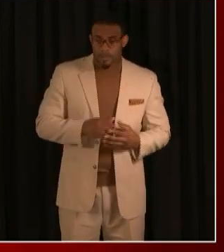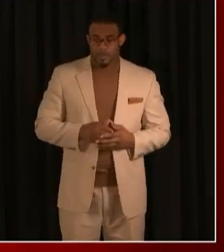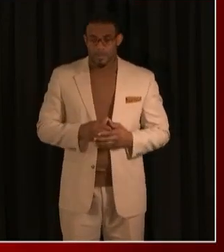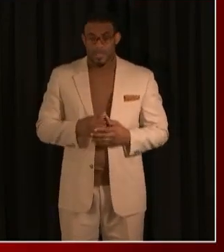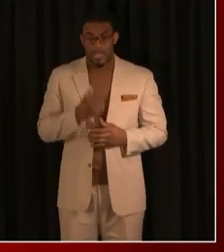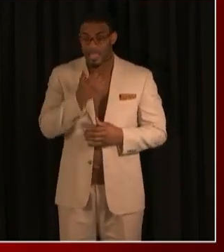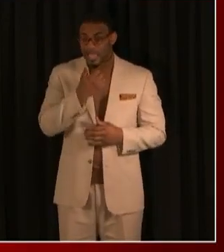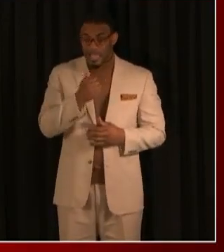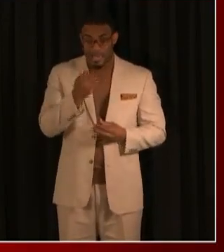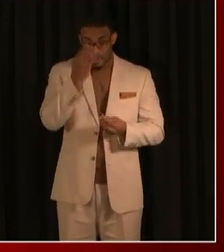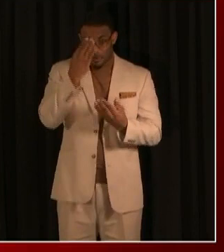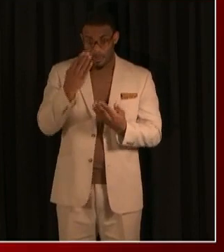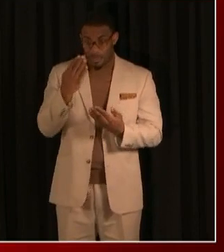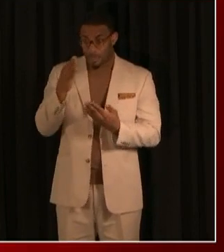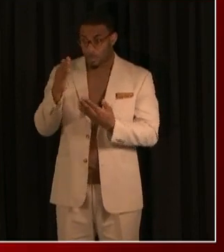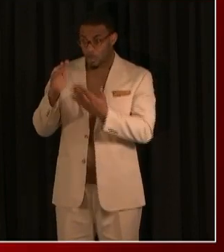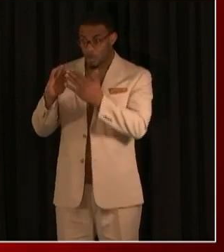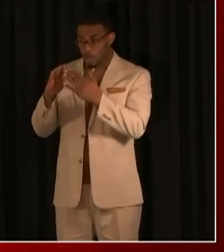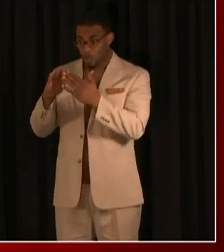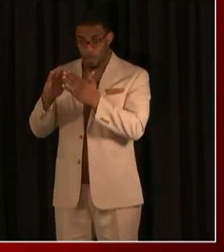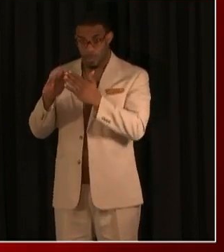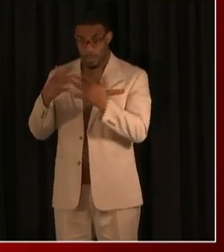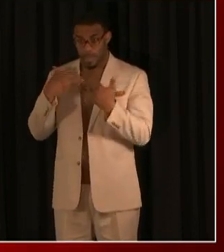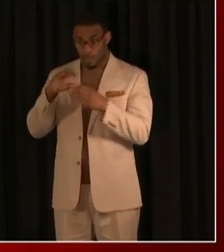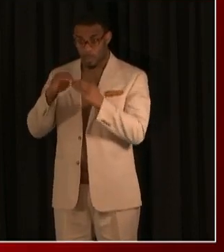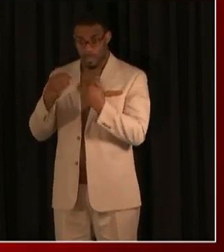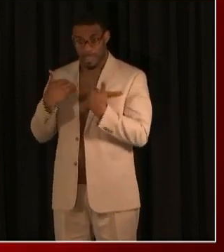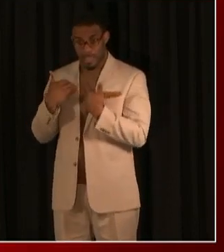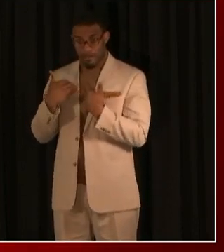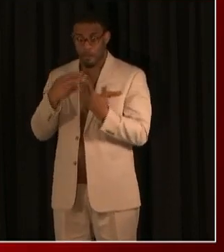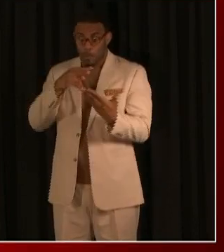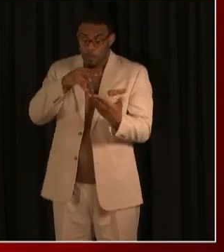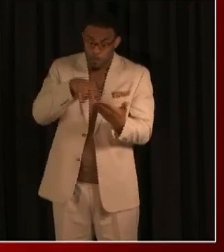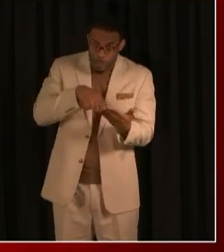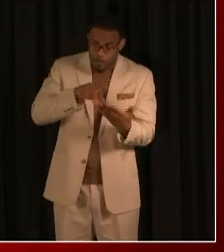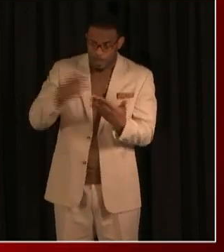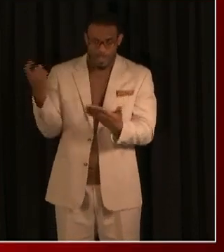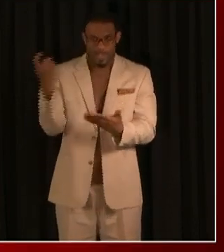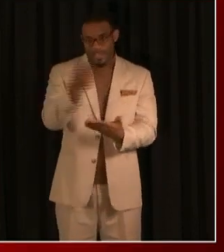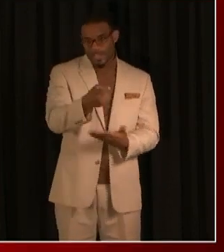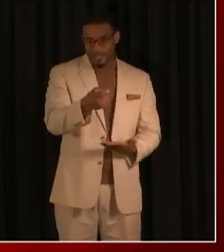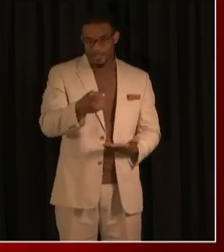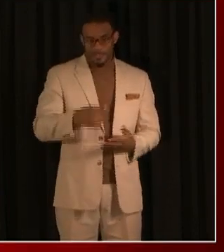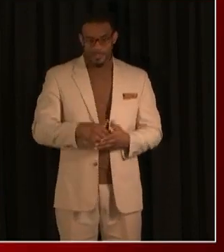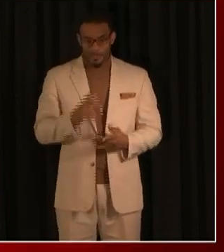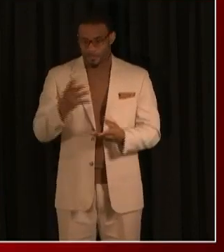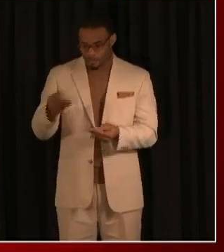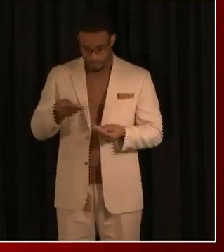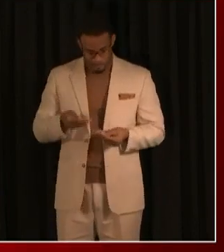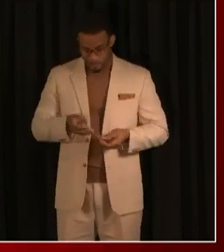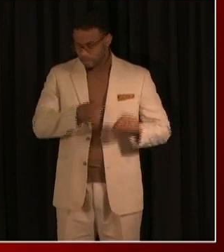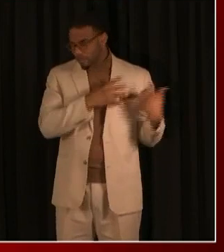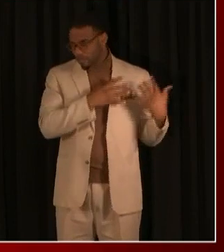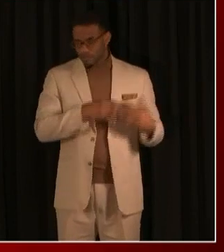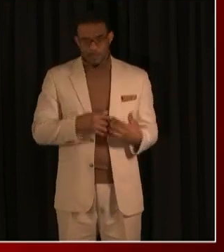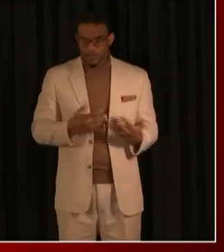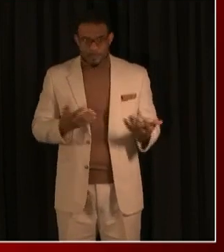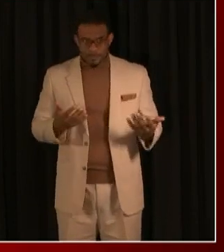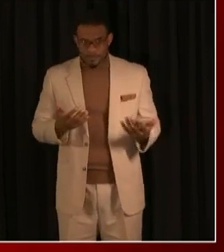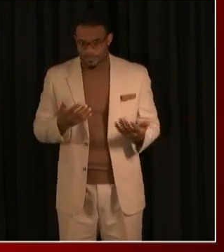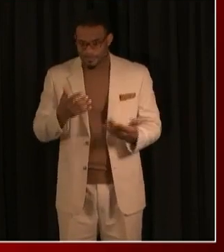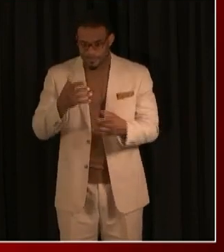from the community-based organizations. And then we're also working with Medical Society of DC to